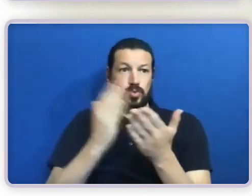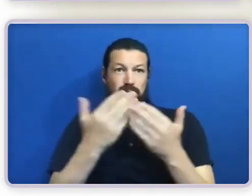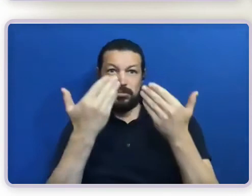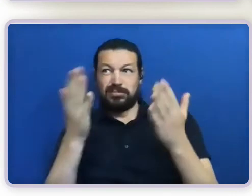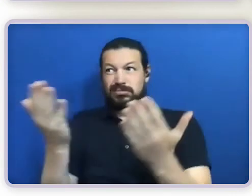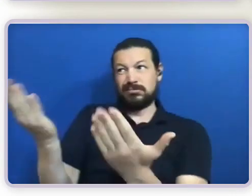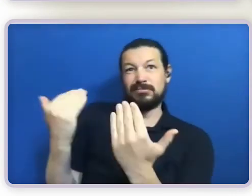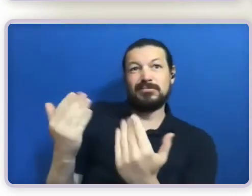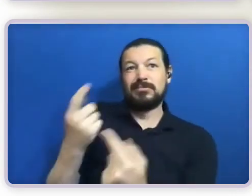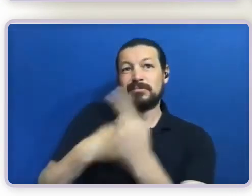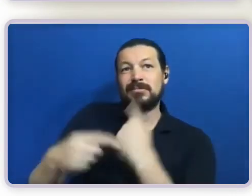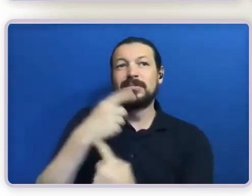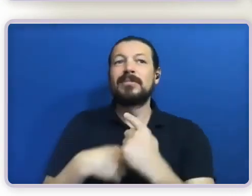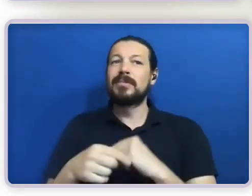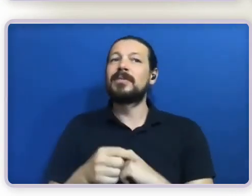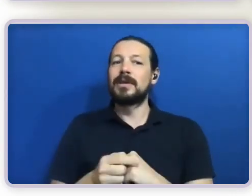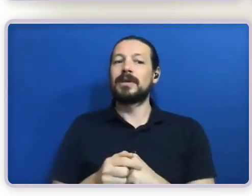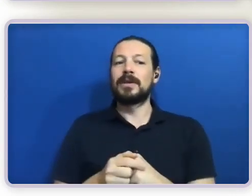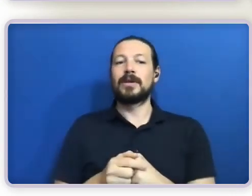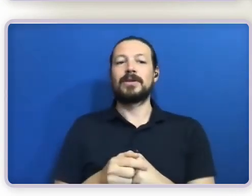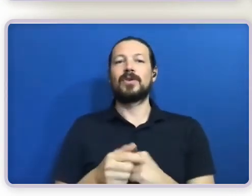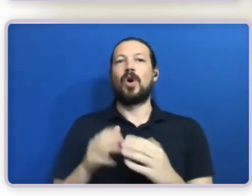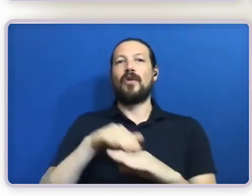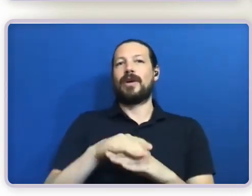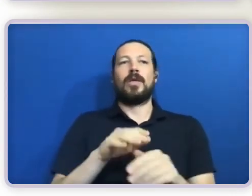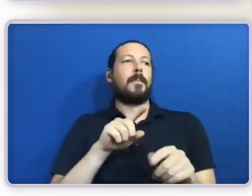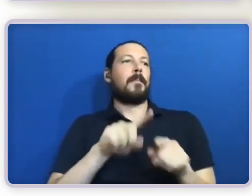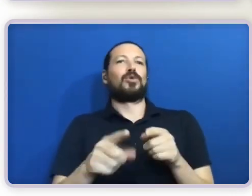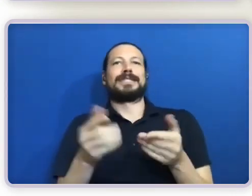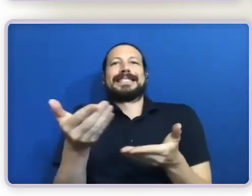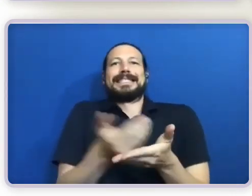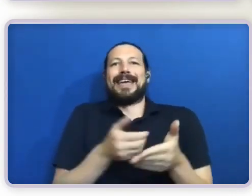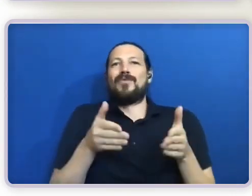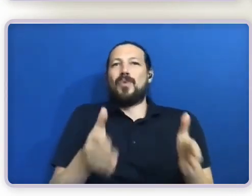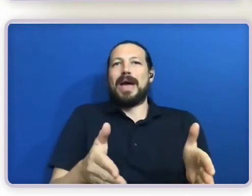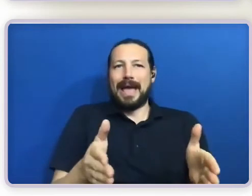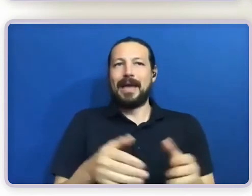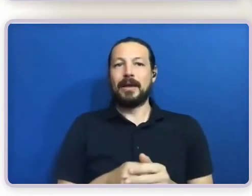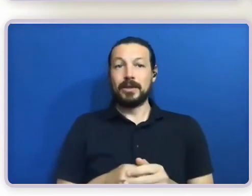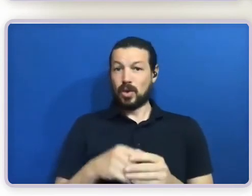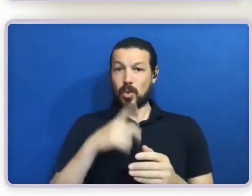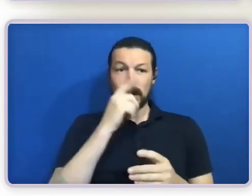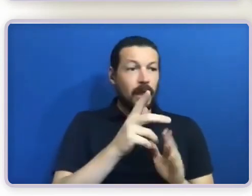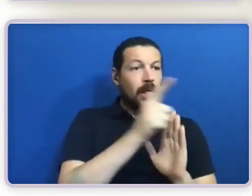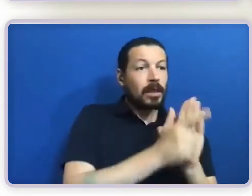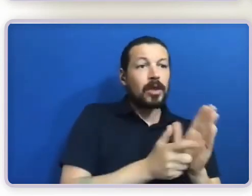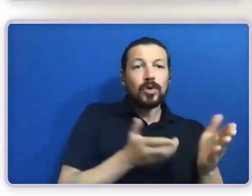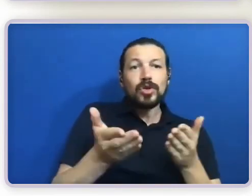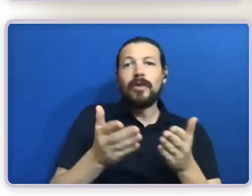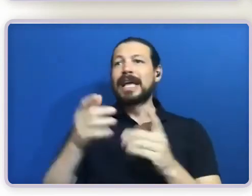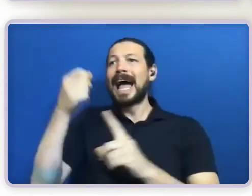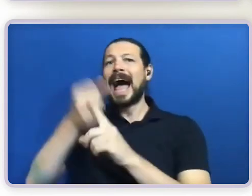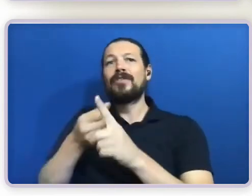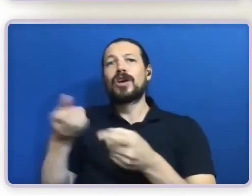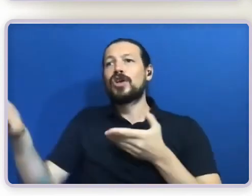with and what's the safest way for that. So we could really work together, hopefully, around that as